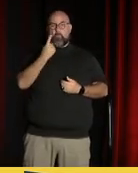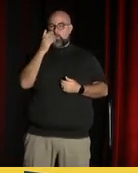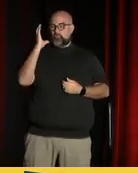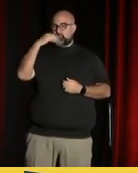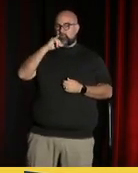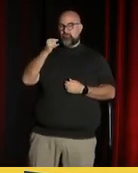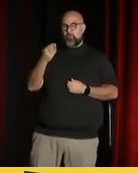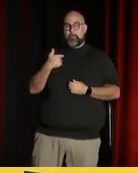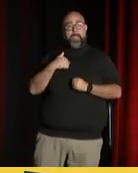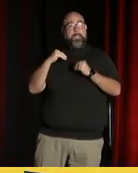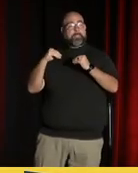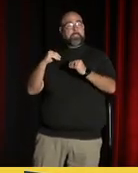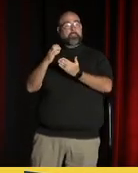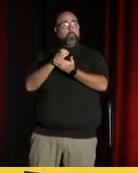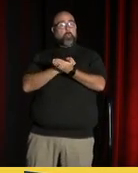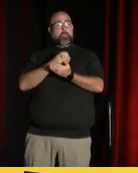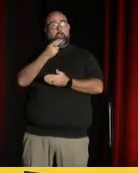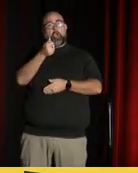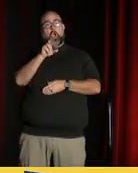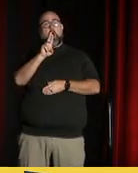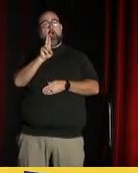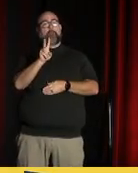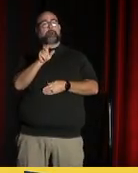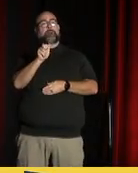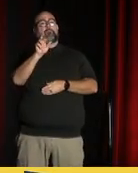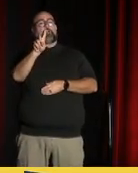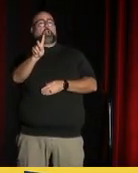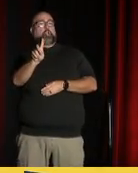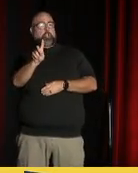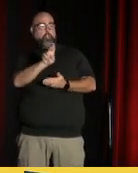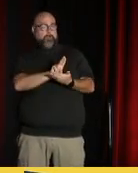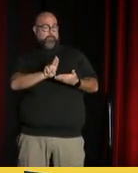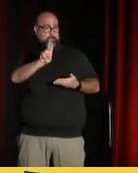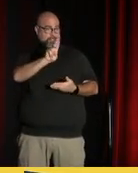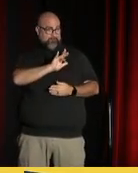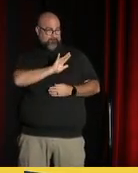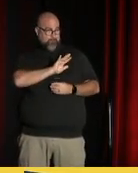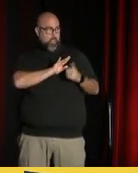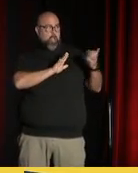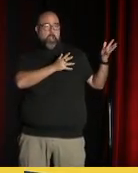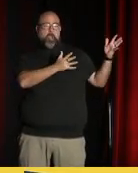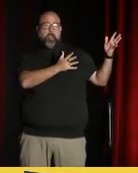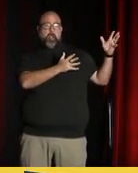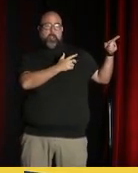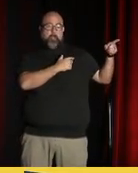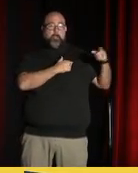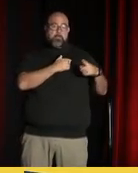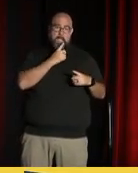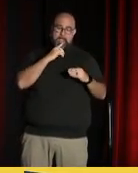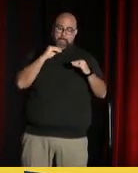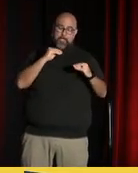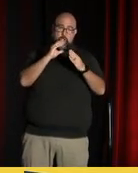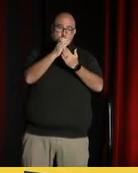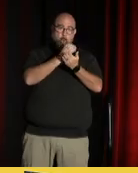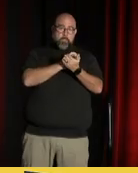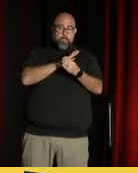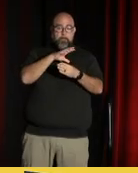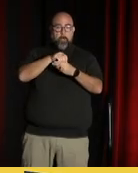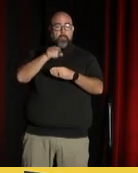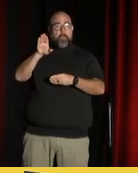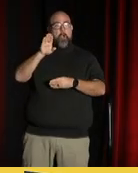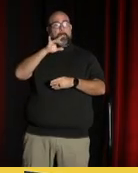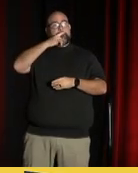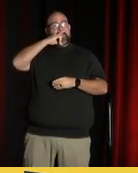also teach a course at Harvard University. I know, isn't that crazy? I teach a course as a part of their